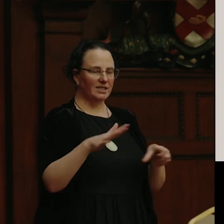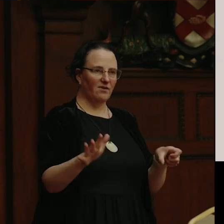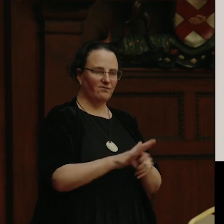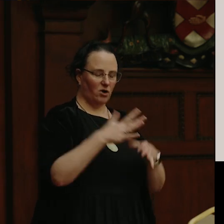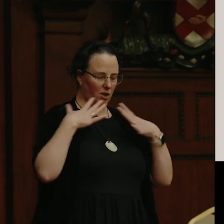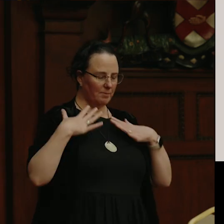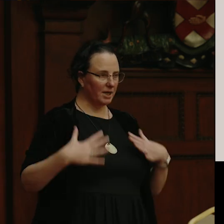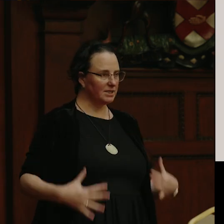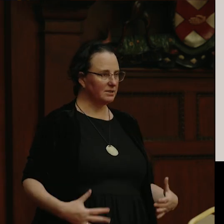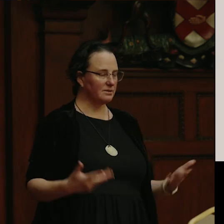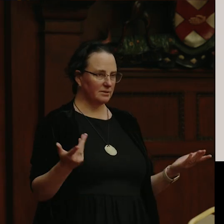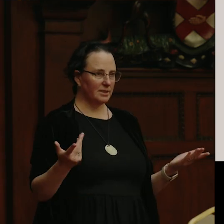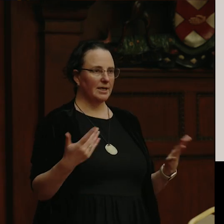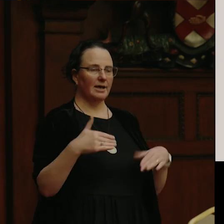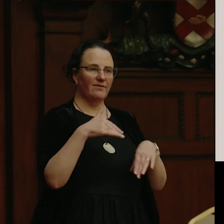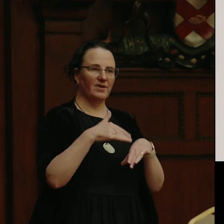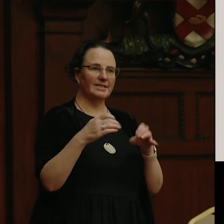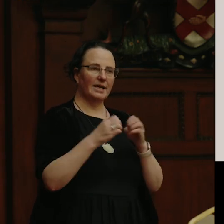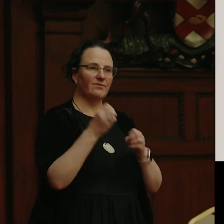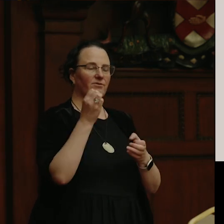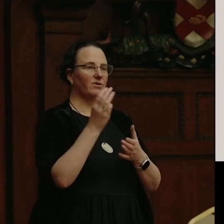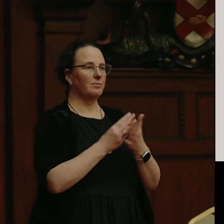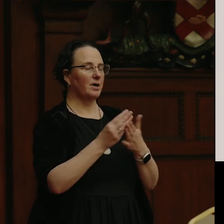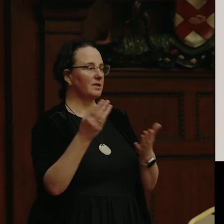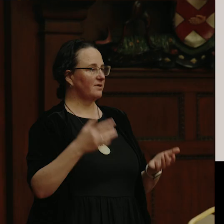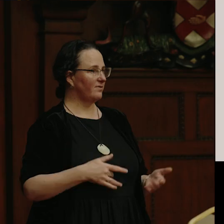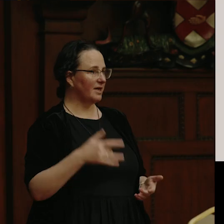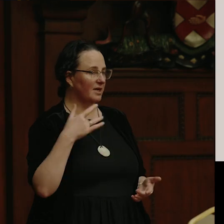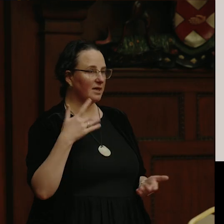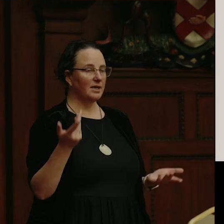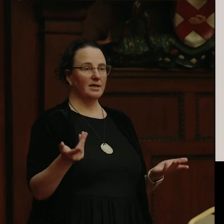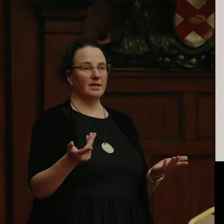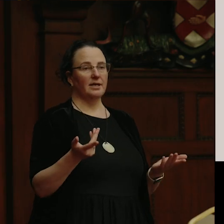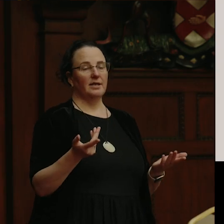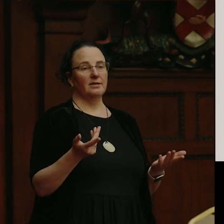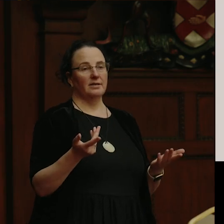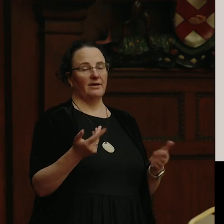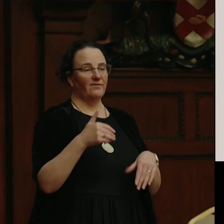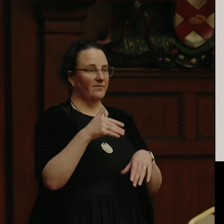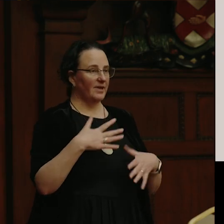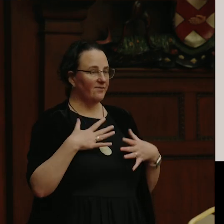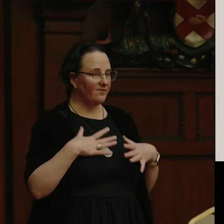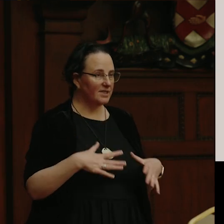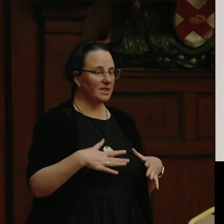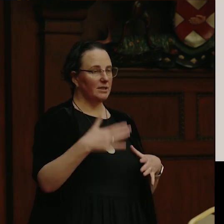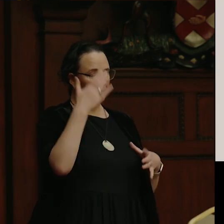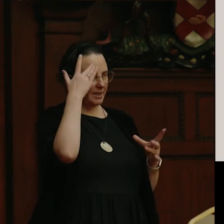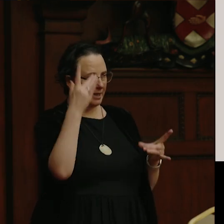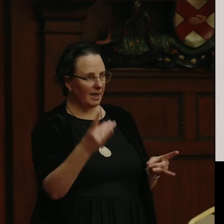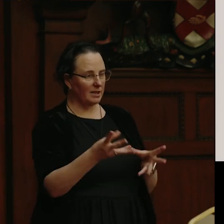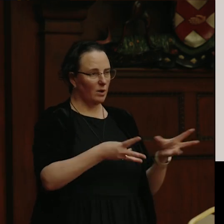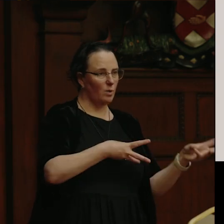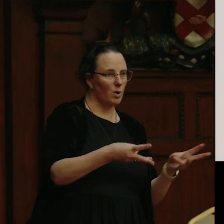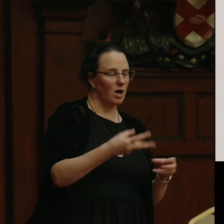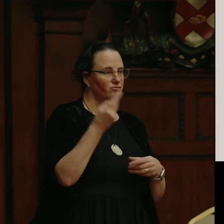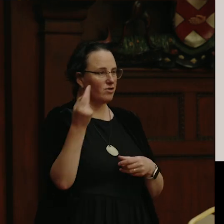It touches on every part of life. So balance and it touches on every part of life, like physical and mental health, work,